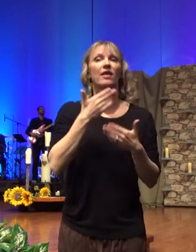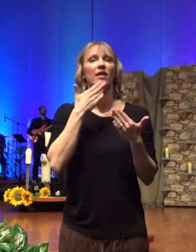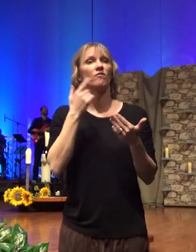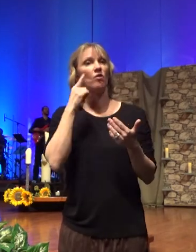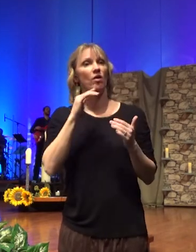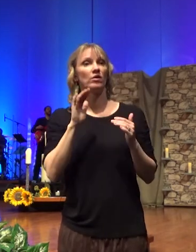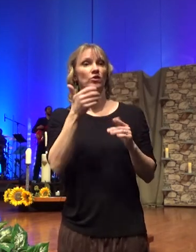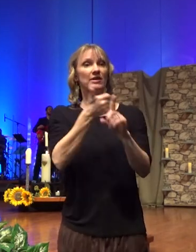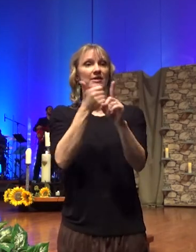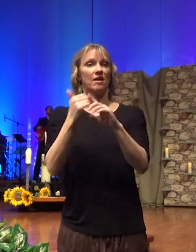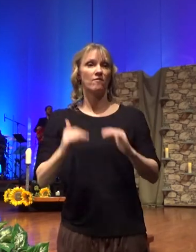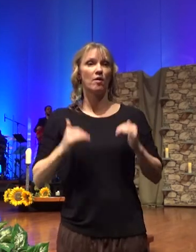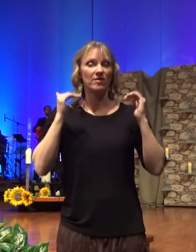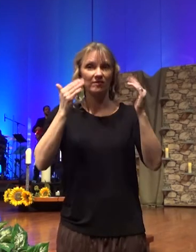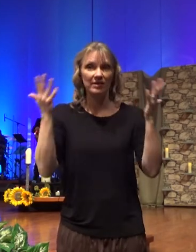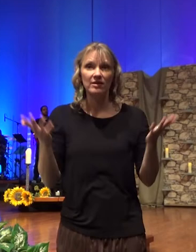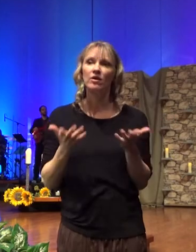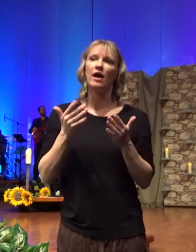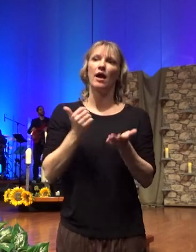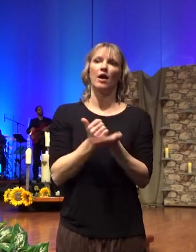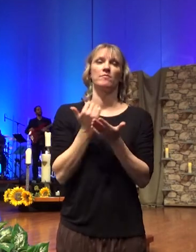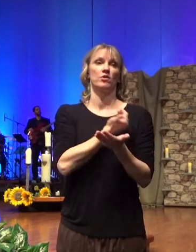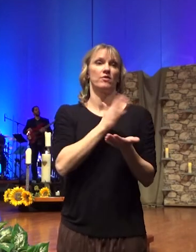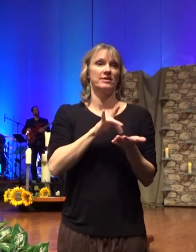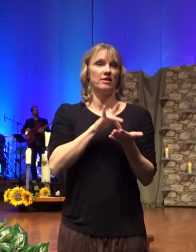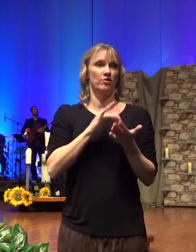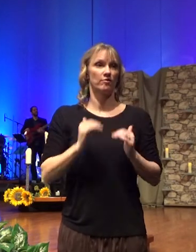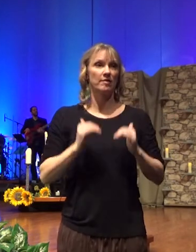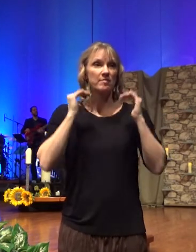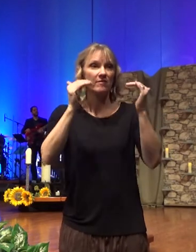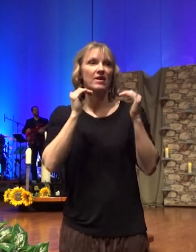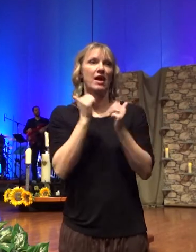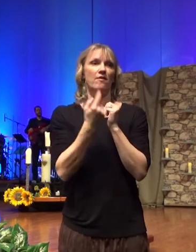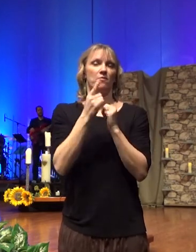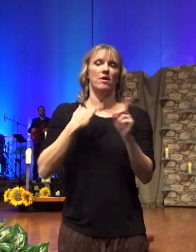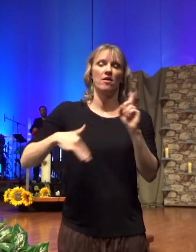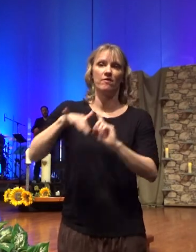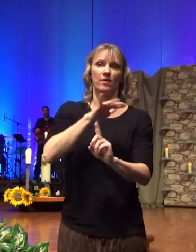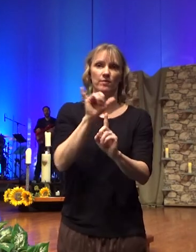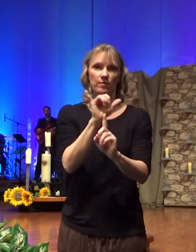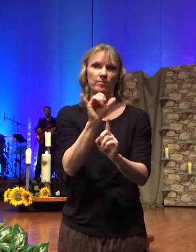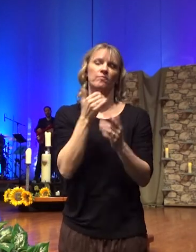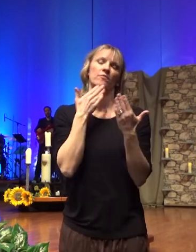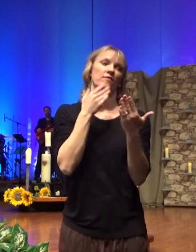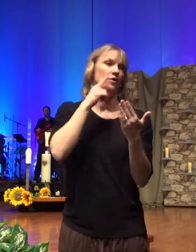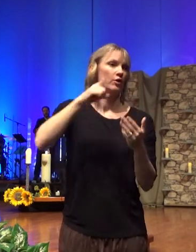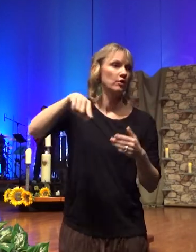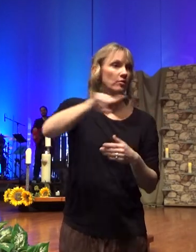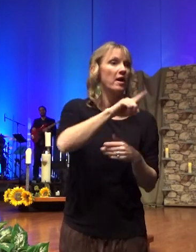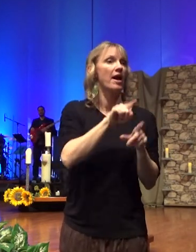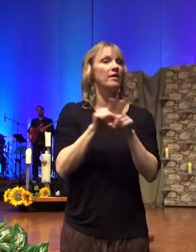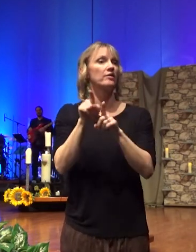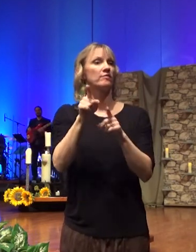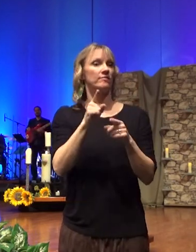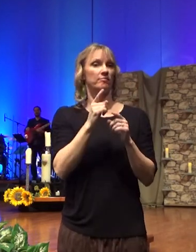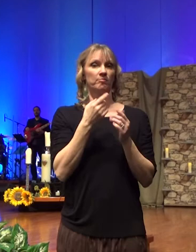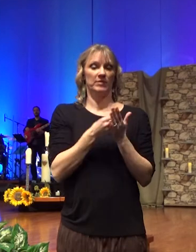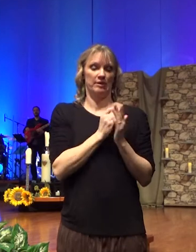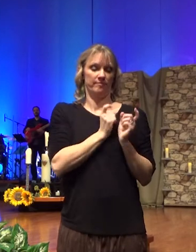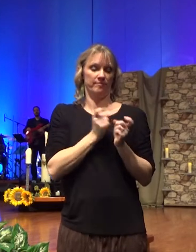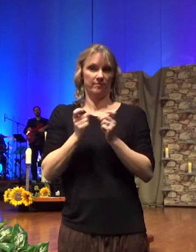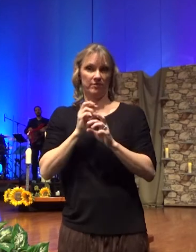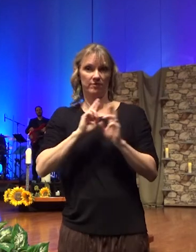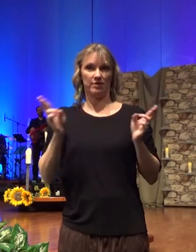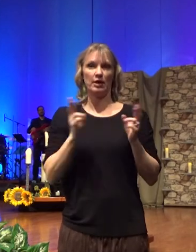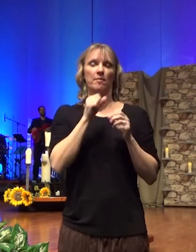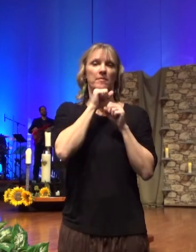for uplifting yourself here, which helps uplift our center and everyone around you as well. I'm so grateful to you. And so as you take your